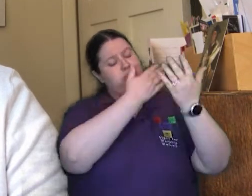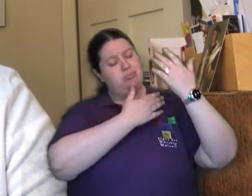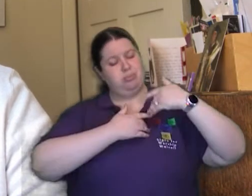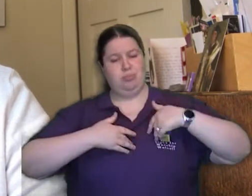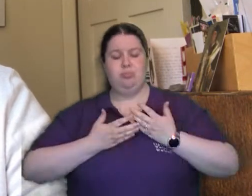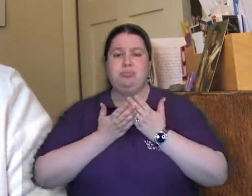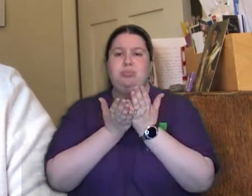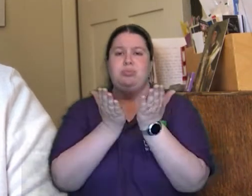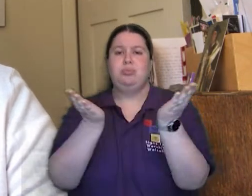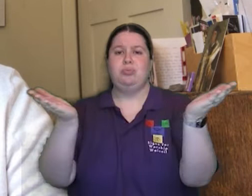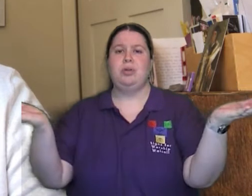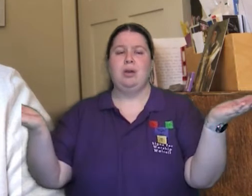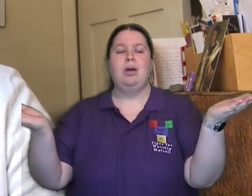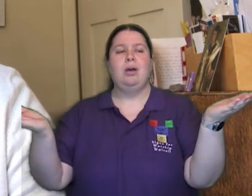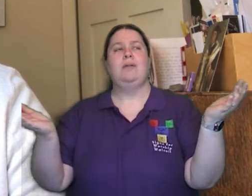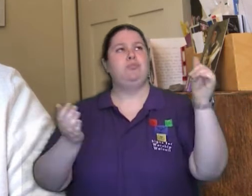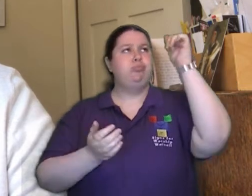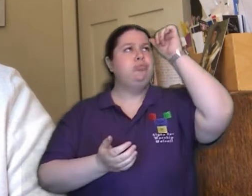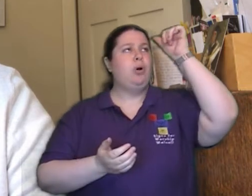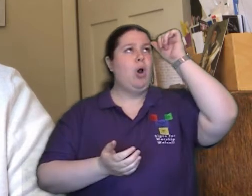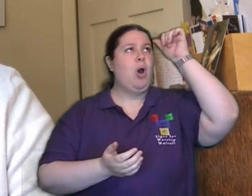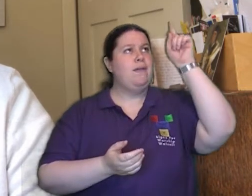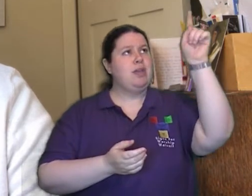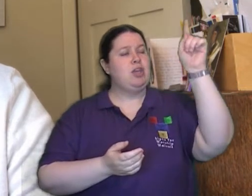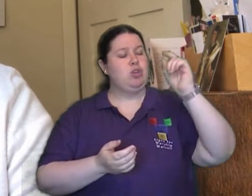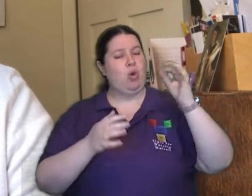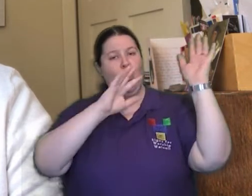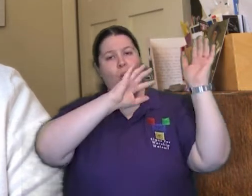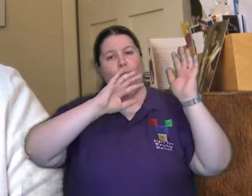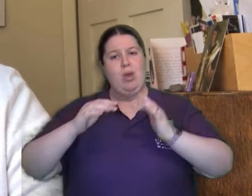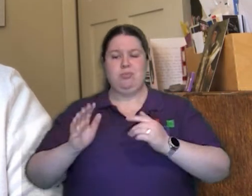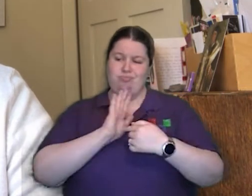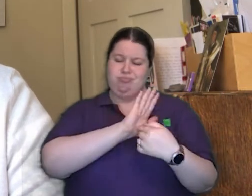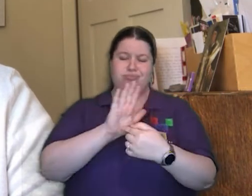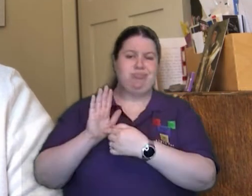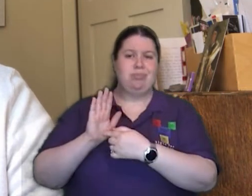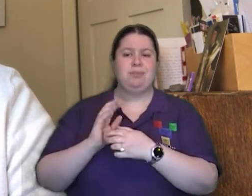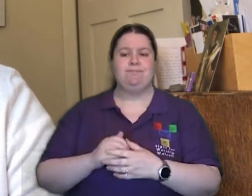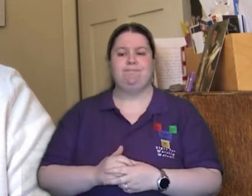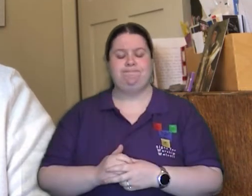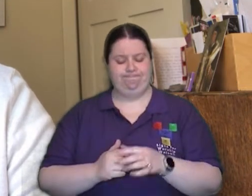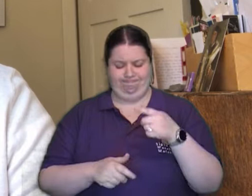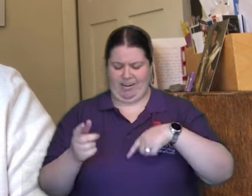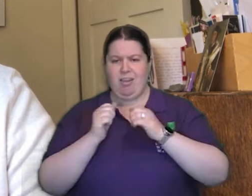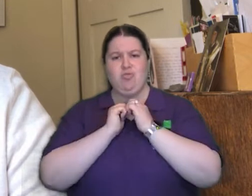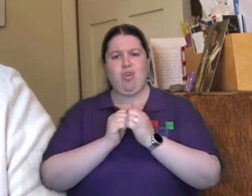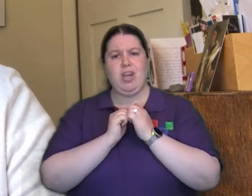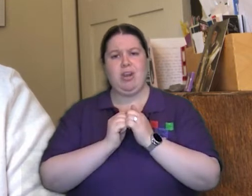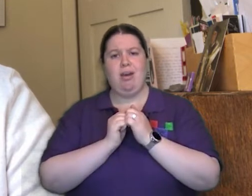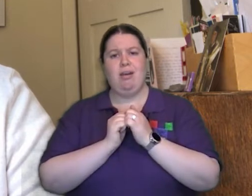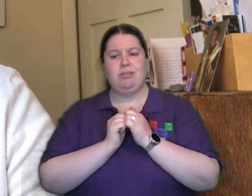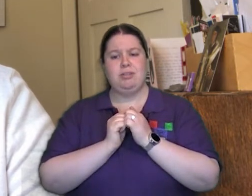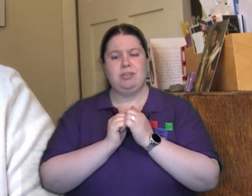in our hearts to give us the light of the knowledge of God's glory displayed in the face of Christ. But we have